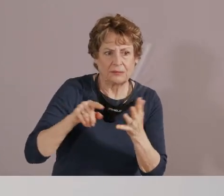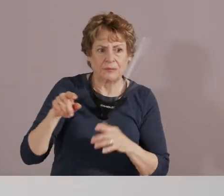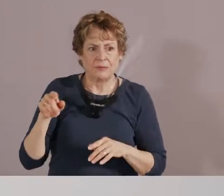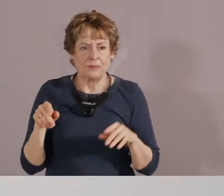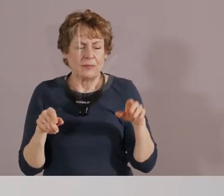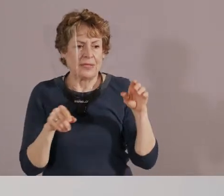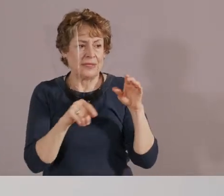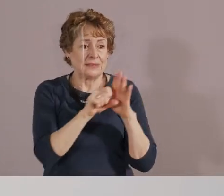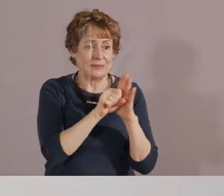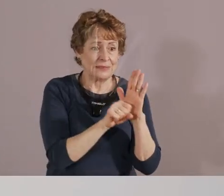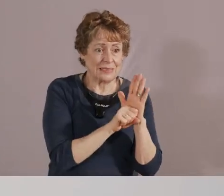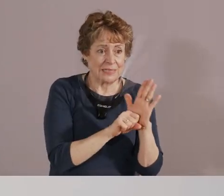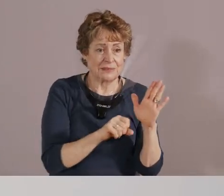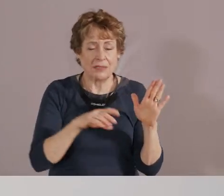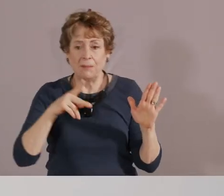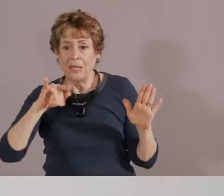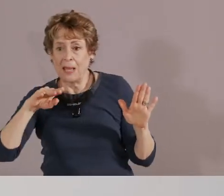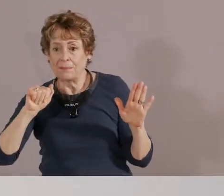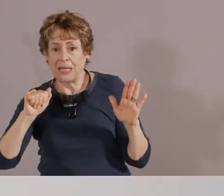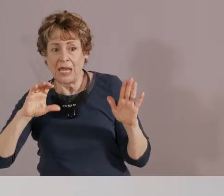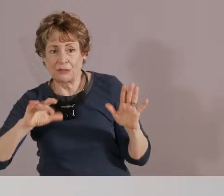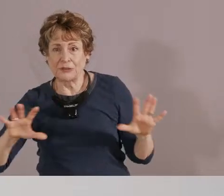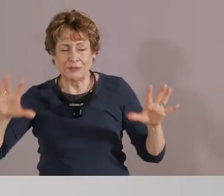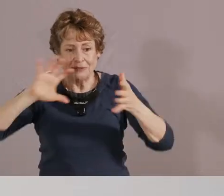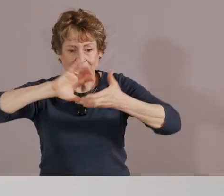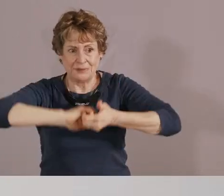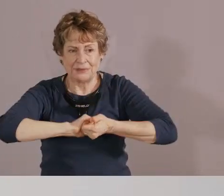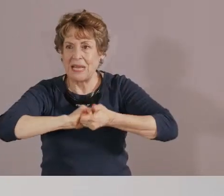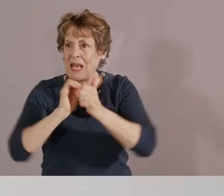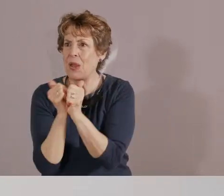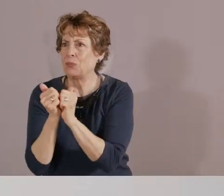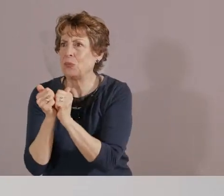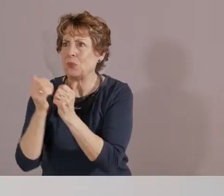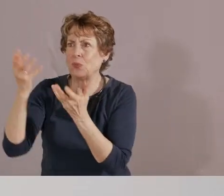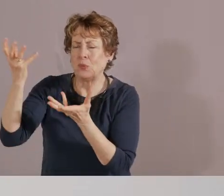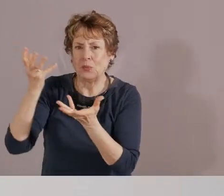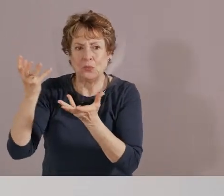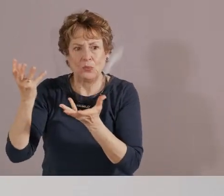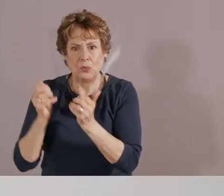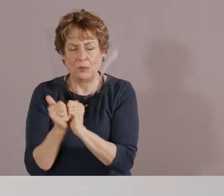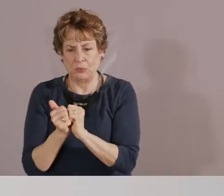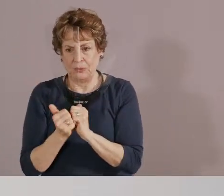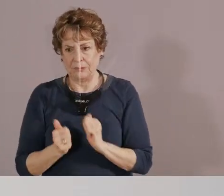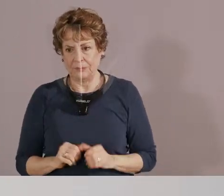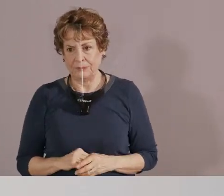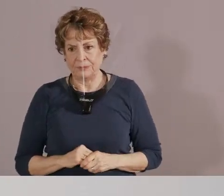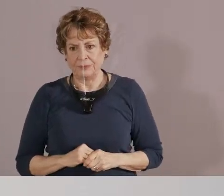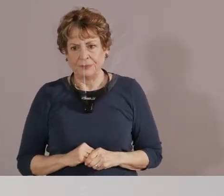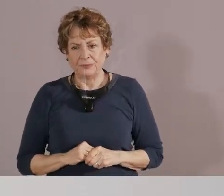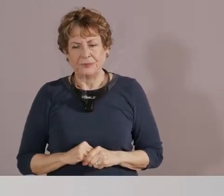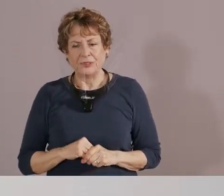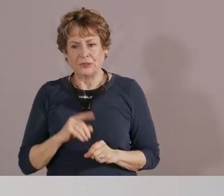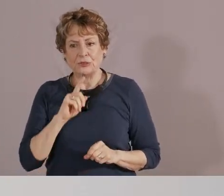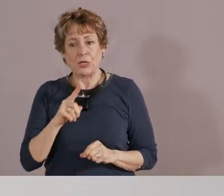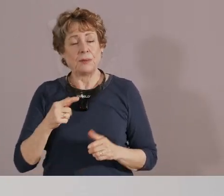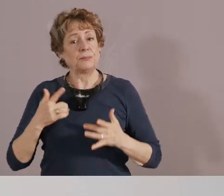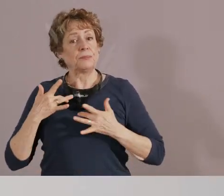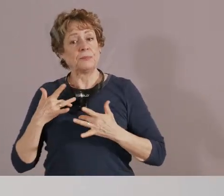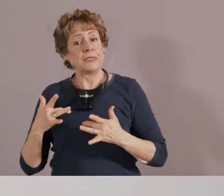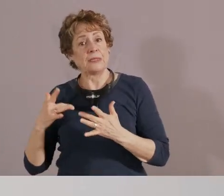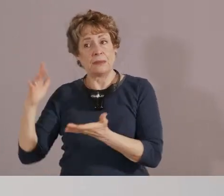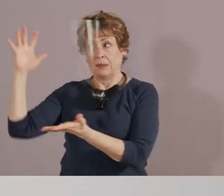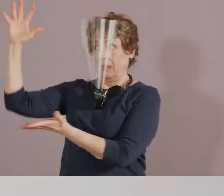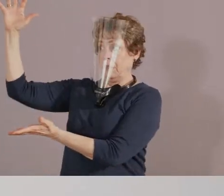absolutely. So we get our allocations here on Tuesday or Wednesday. That's when they get loaded in, depending on the vaccine. And then we put